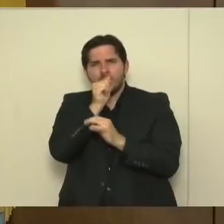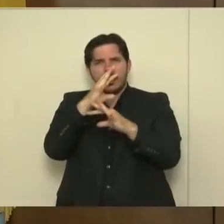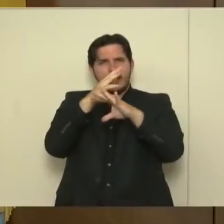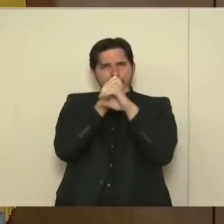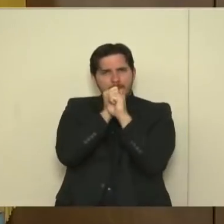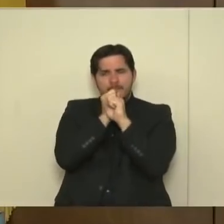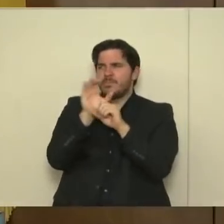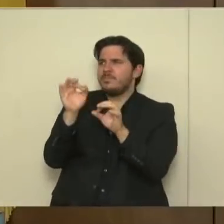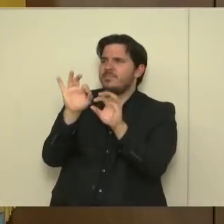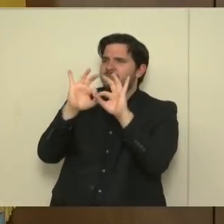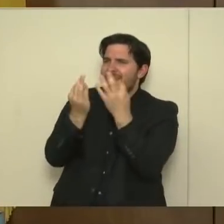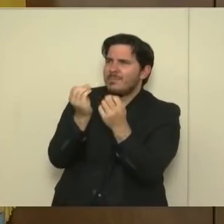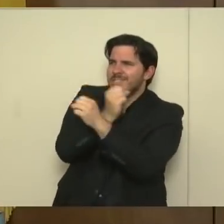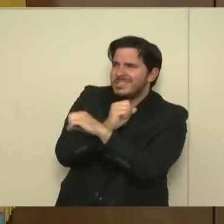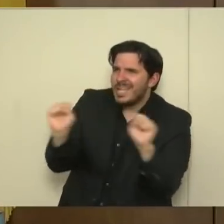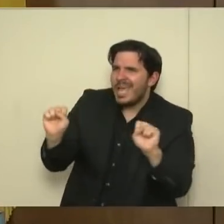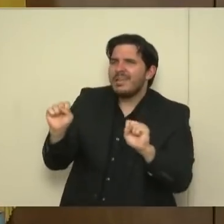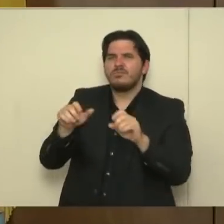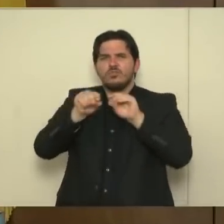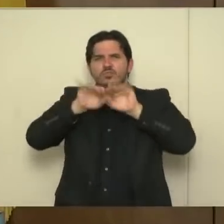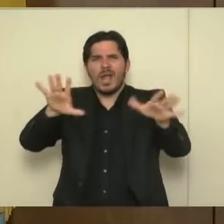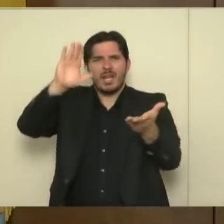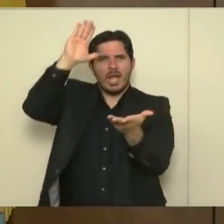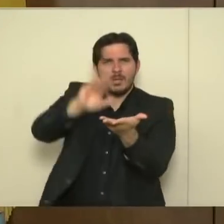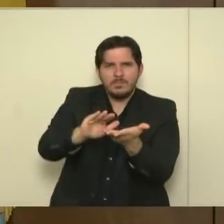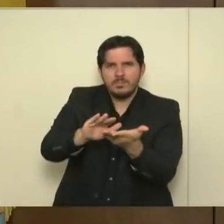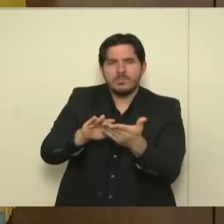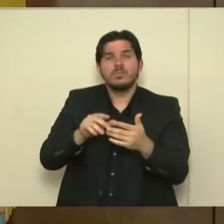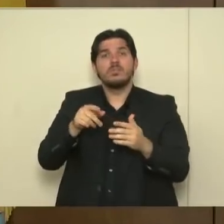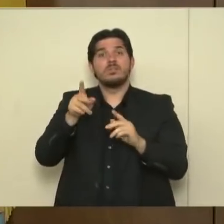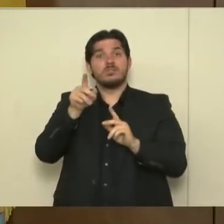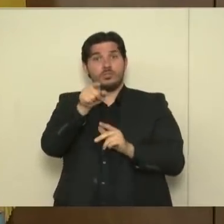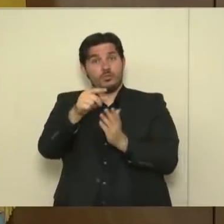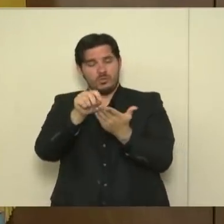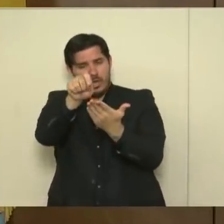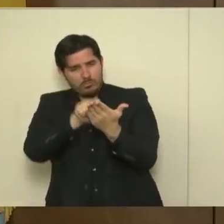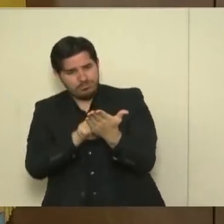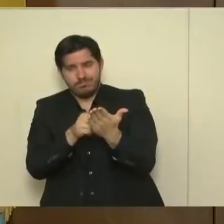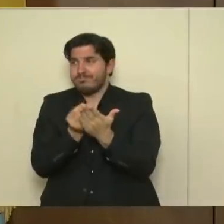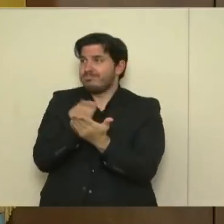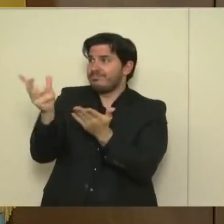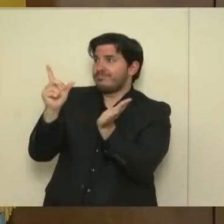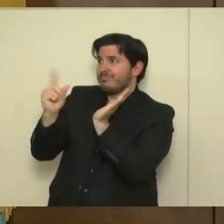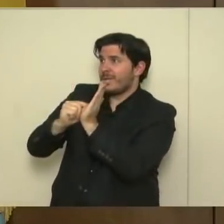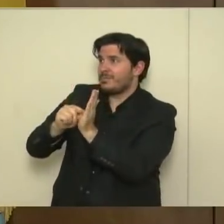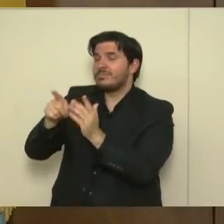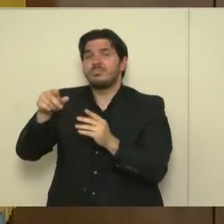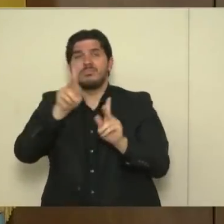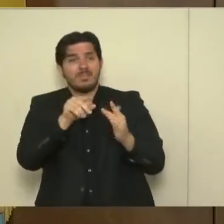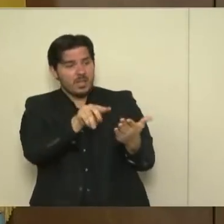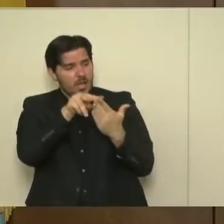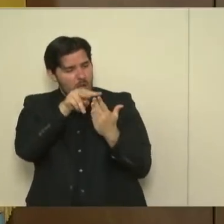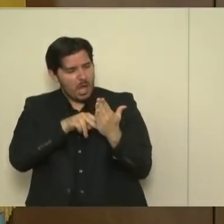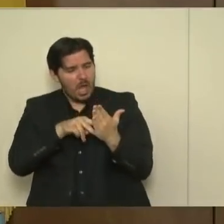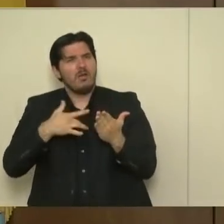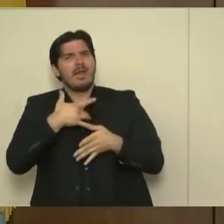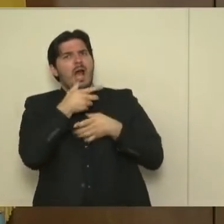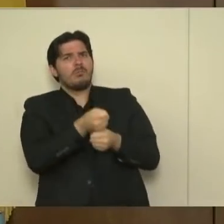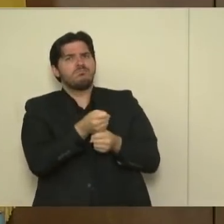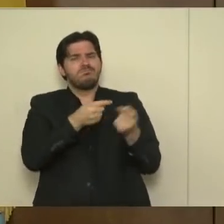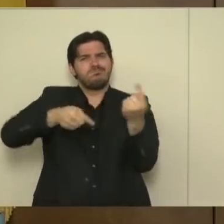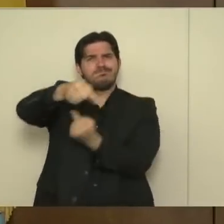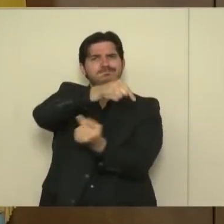that we mitigate spread. And the only way any of this works is if we're collecting and gathering